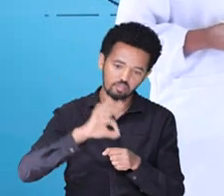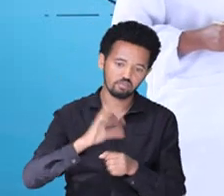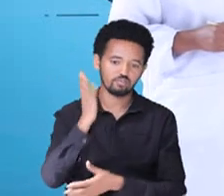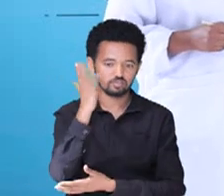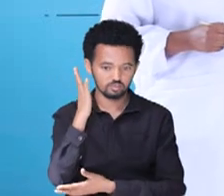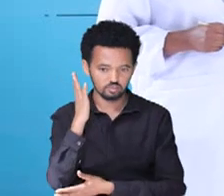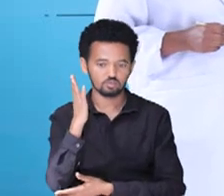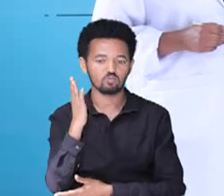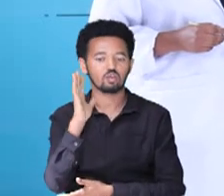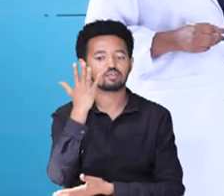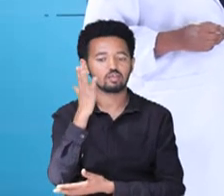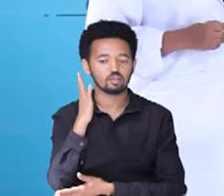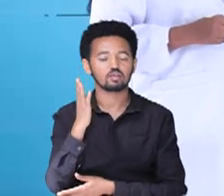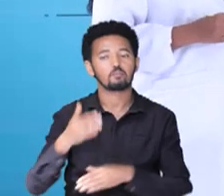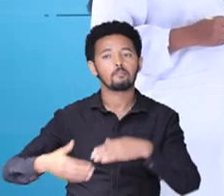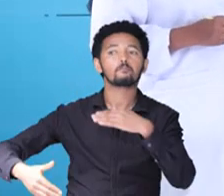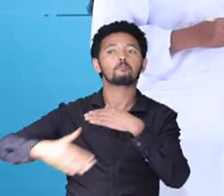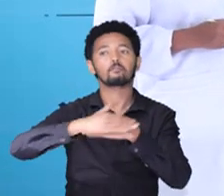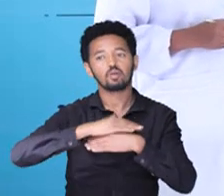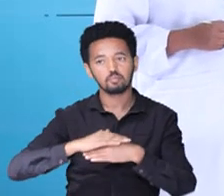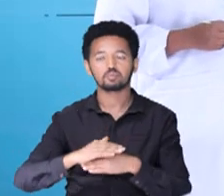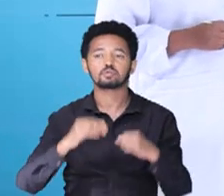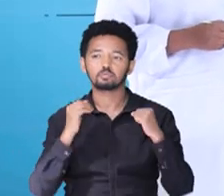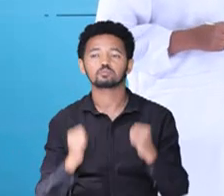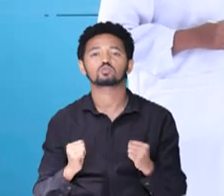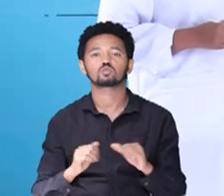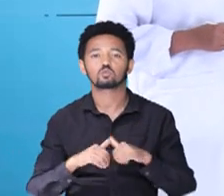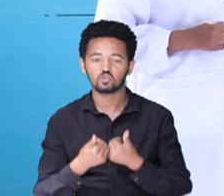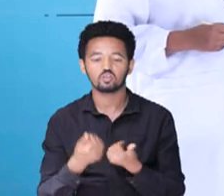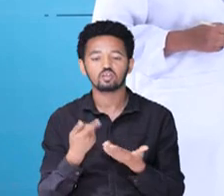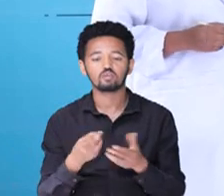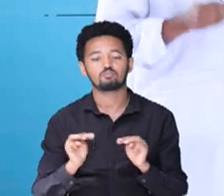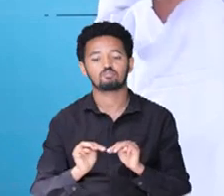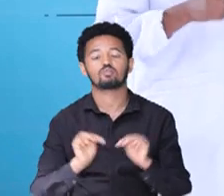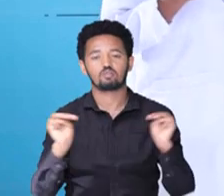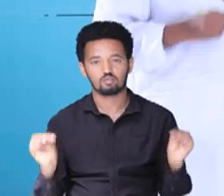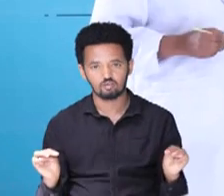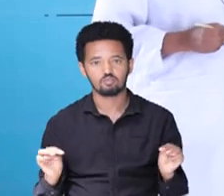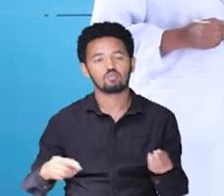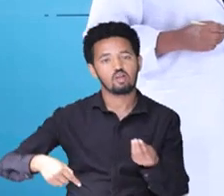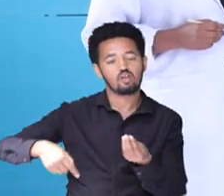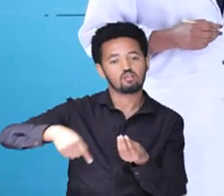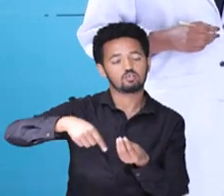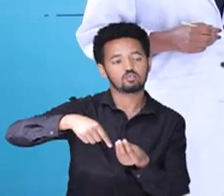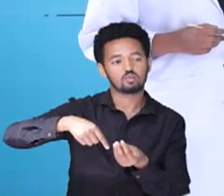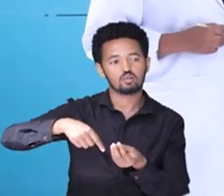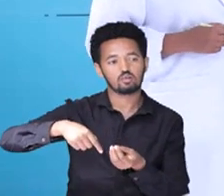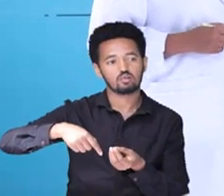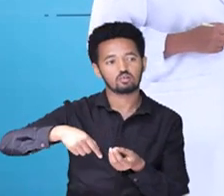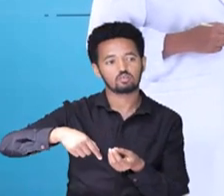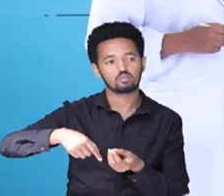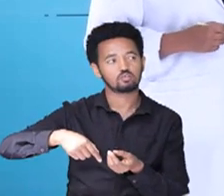on a barren land. And this method protects the area from soil erosion